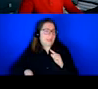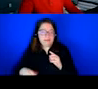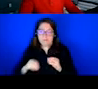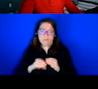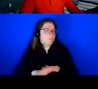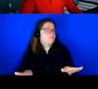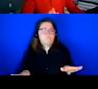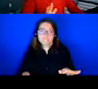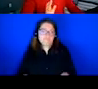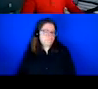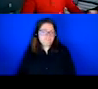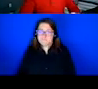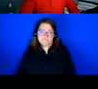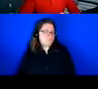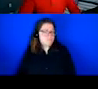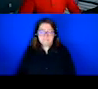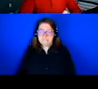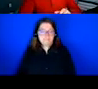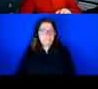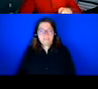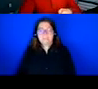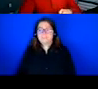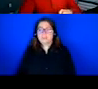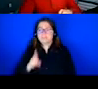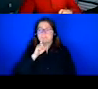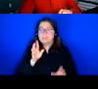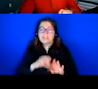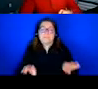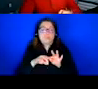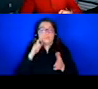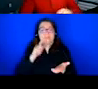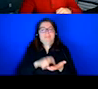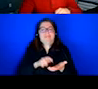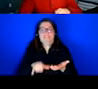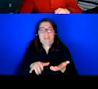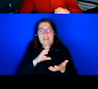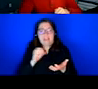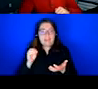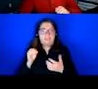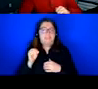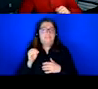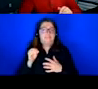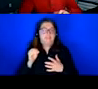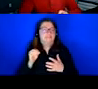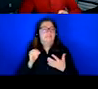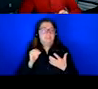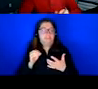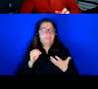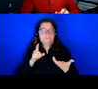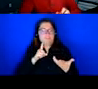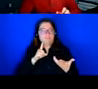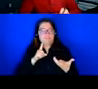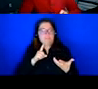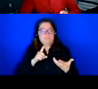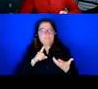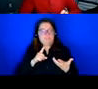kind of hiding that. So that it's good to kind of acknowledge that and kind of build on what that's like, but it's good to always think